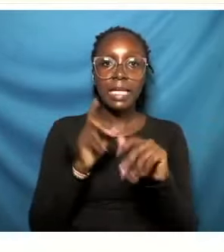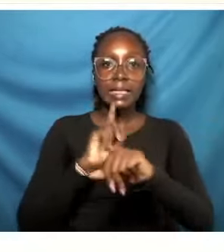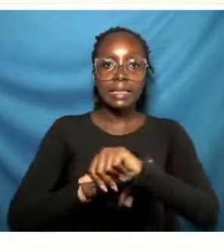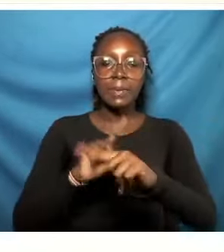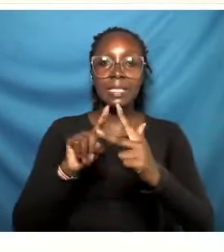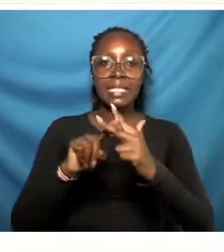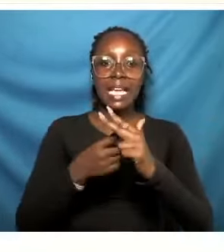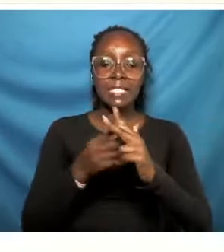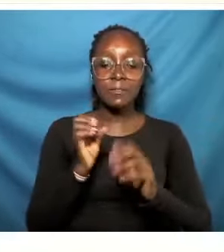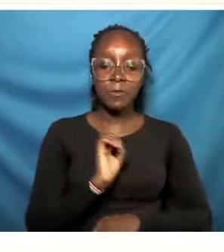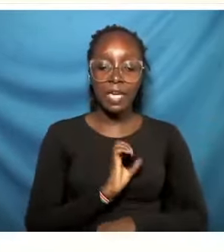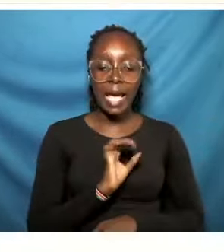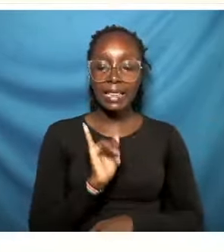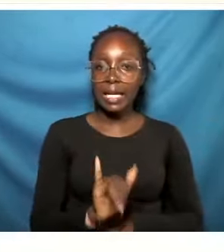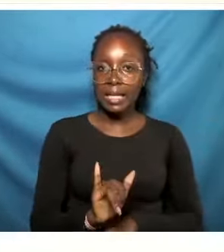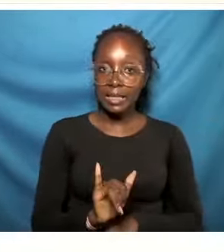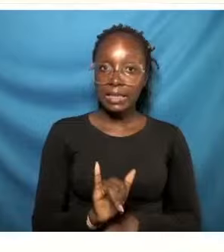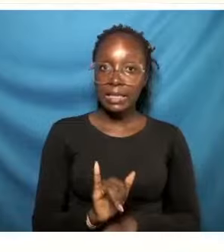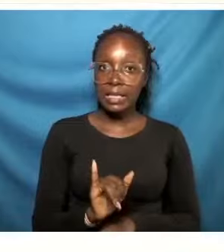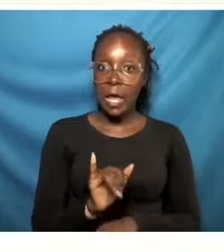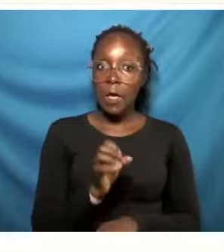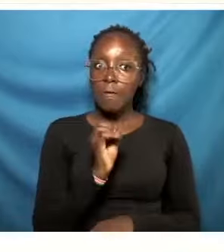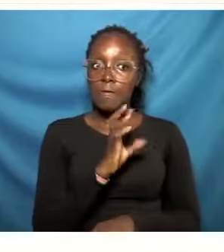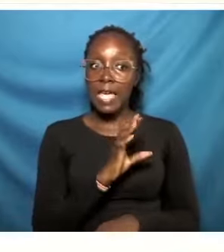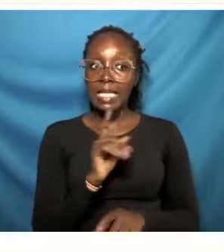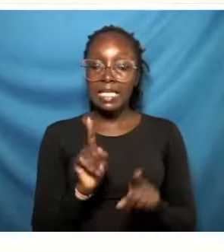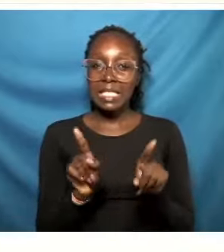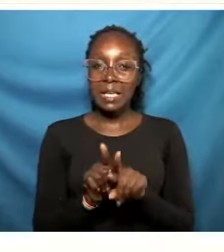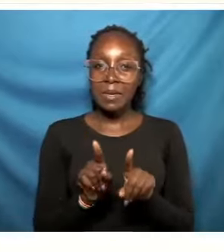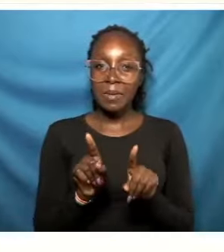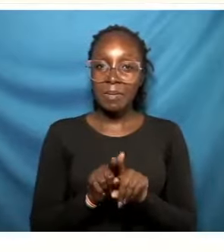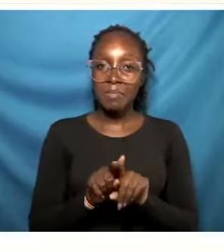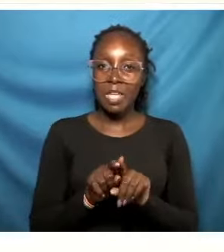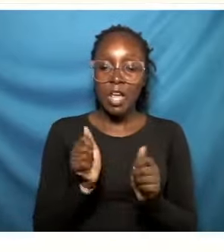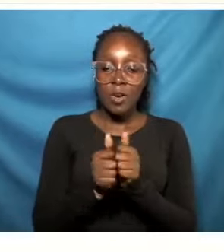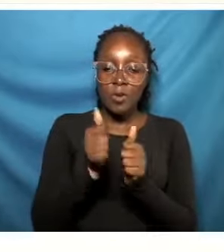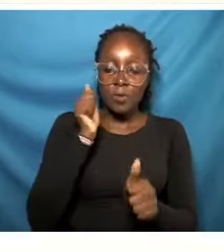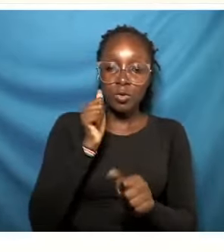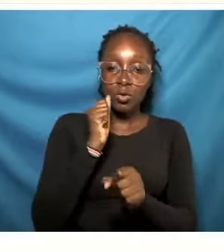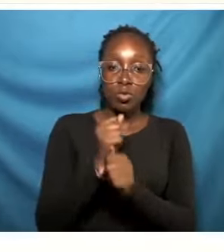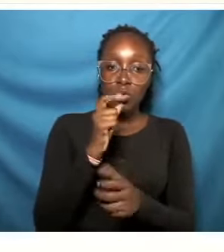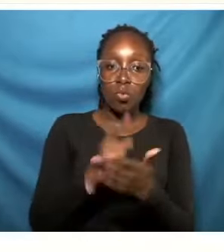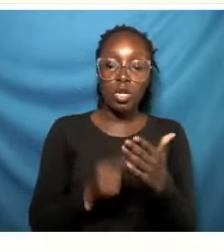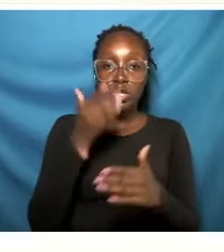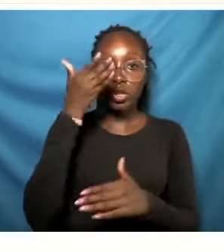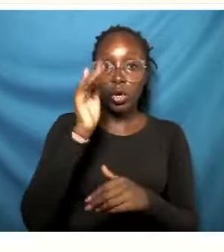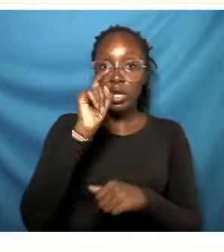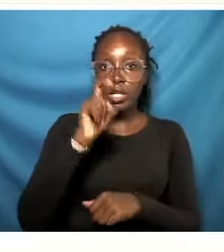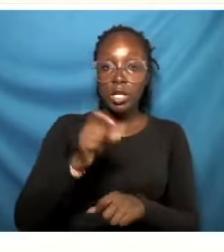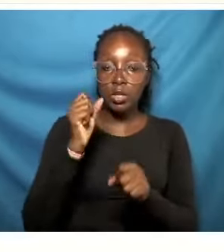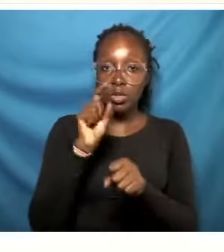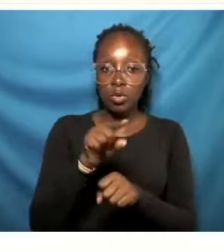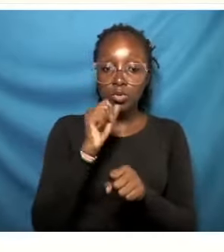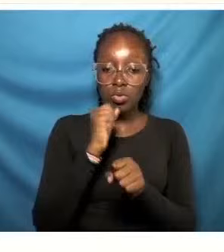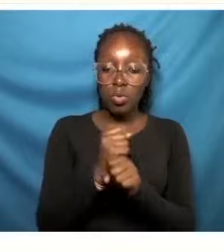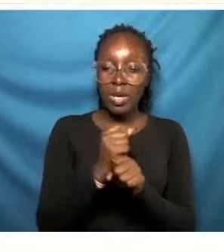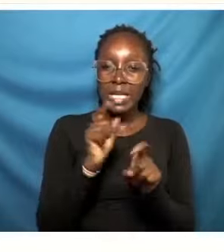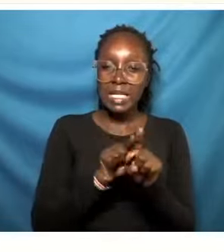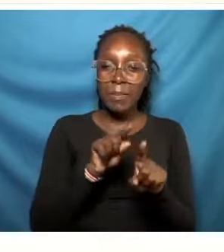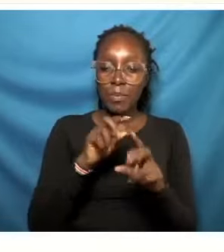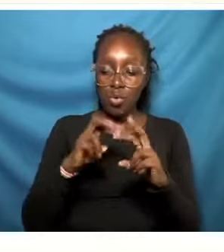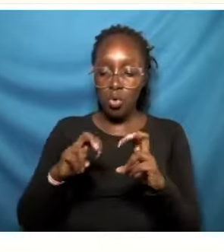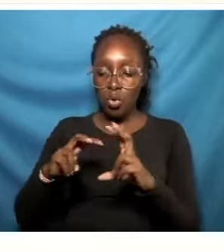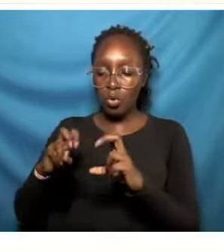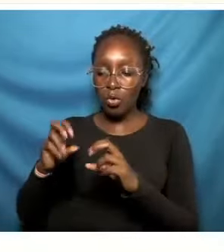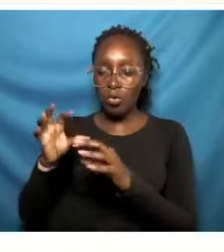be fearful, to be terrified, and to refuse to do what God wants you to do in Scripture, and to look for culture and what your grandfathers and the